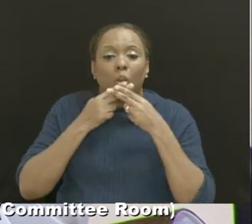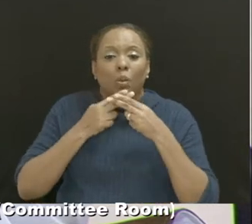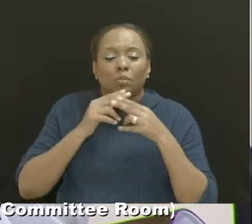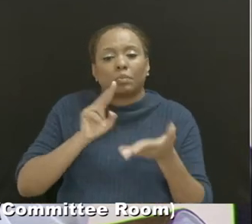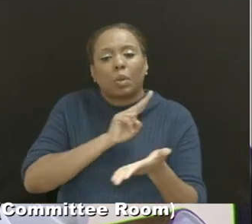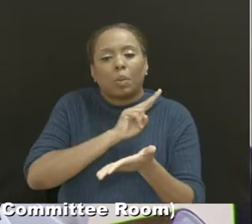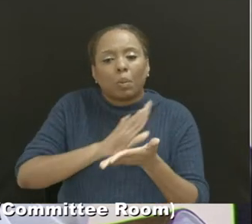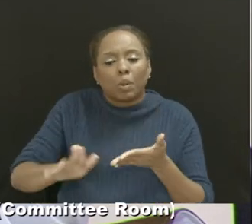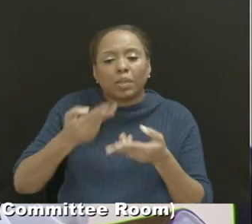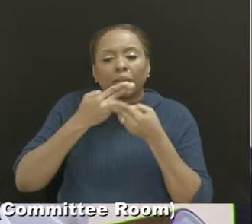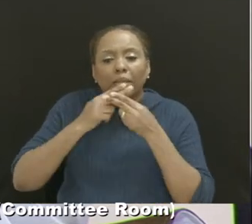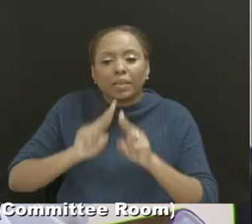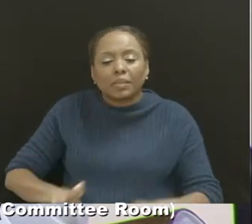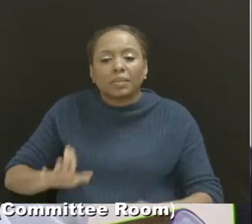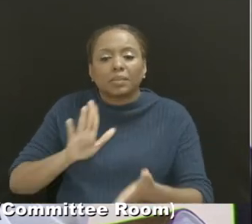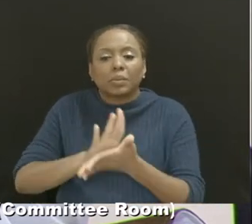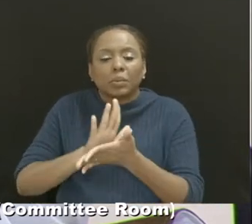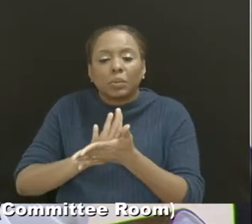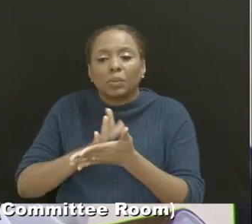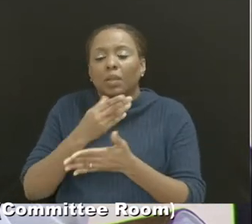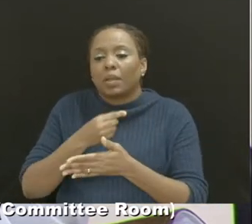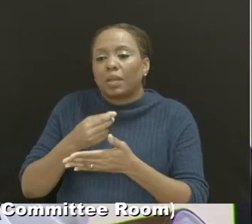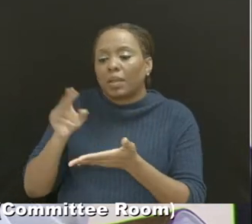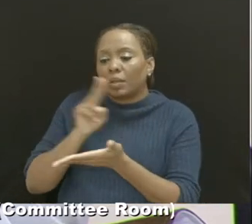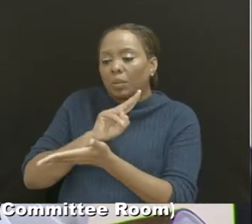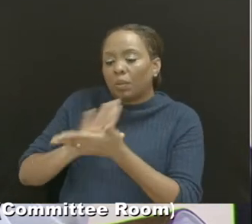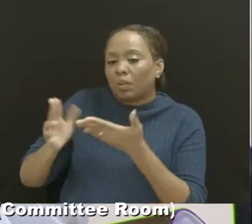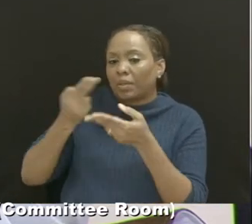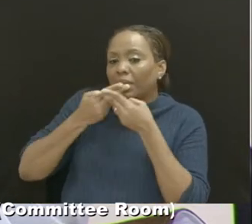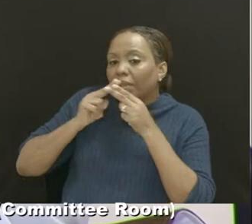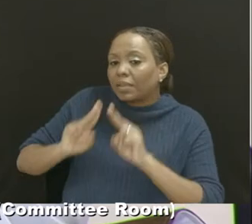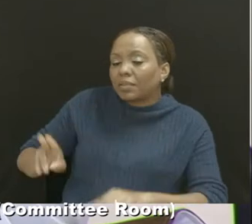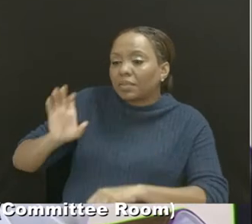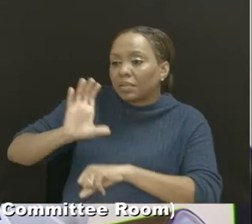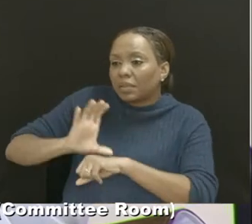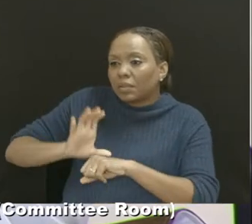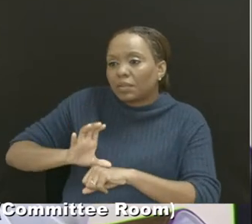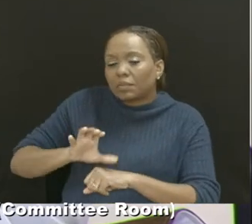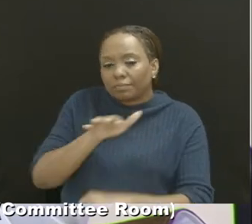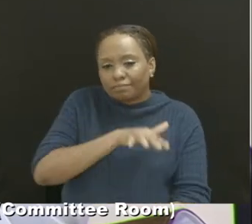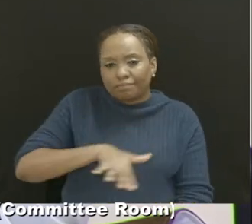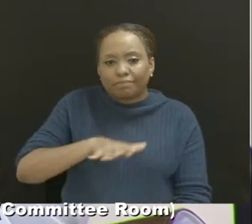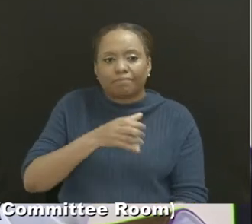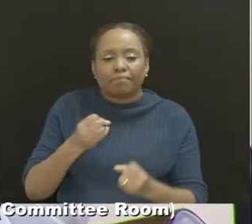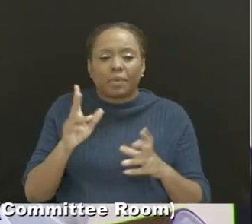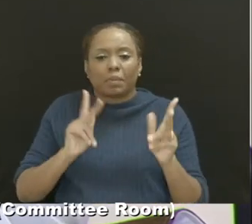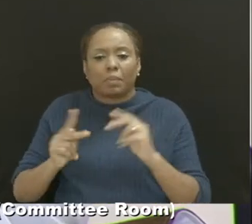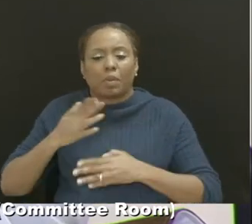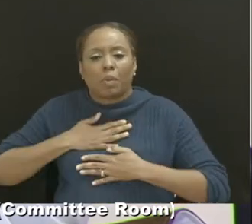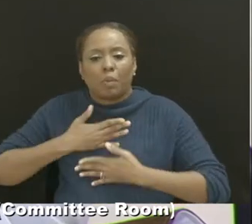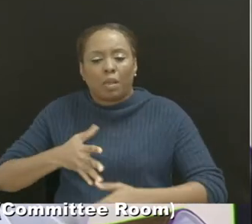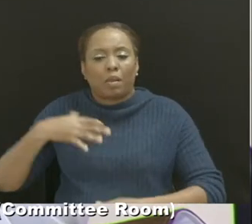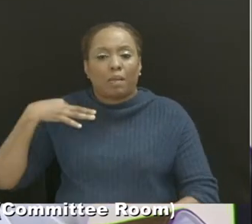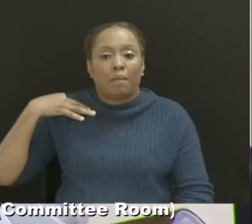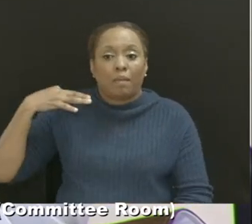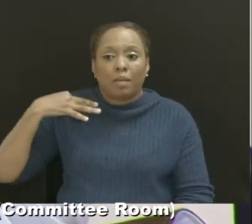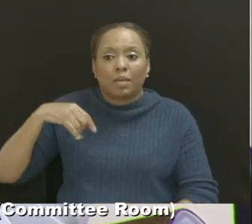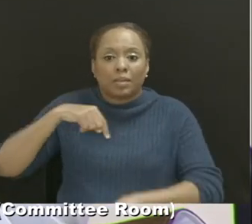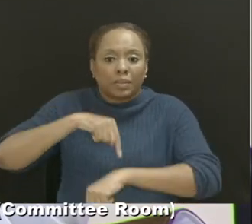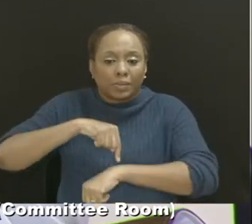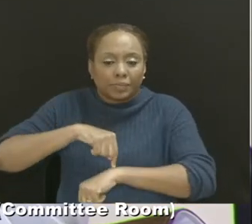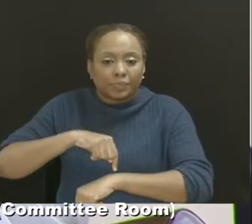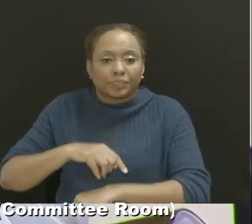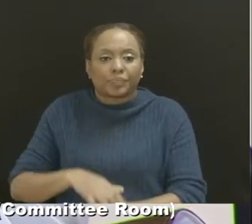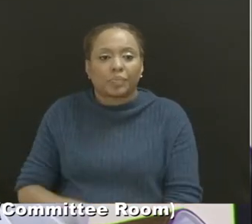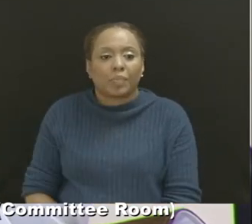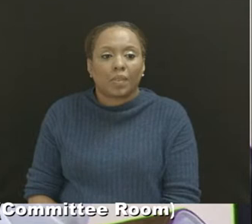Innocent Church, because we find within those communities, there are many people who are willing to volunteer up their time and their efforts. The mains